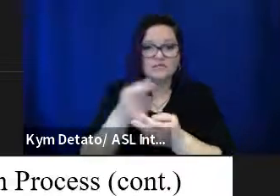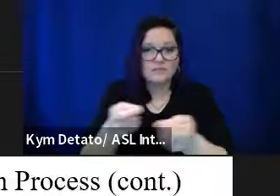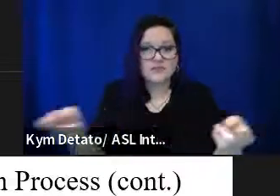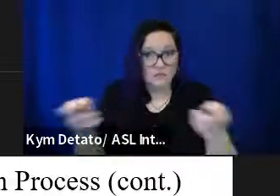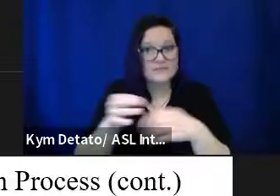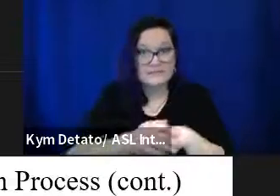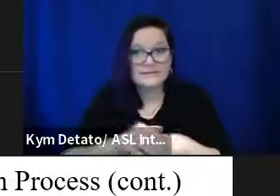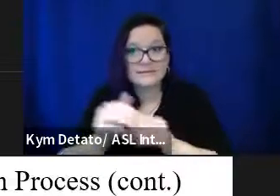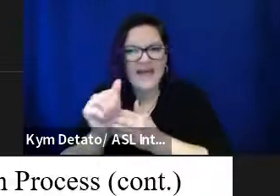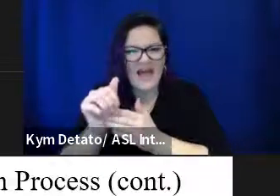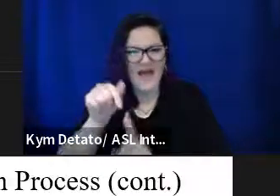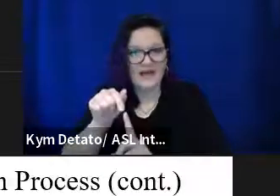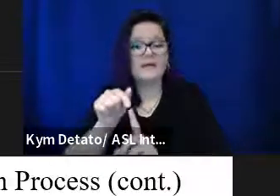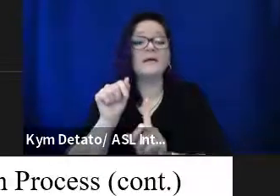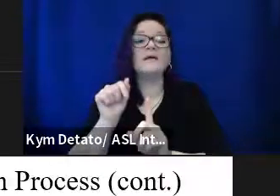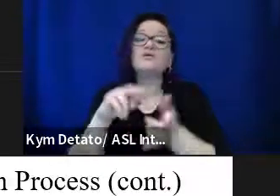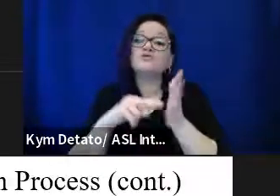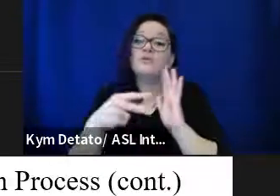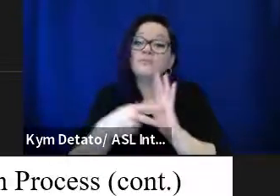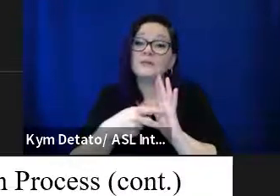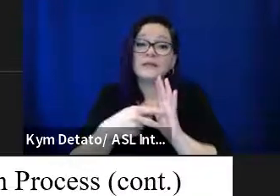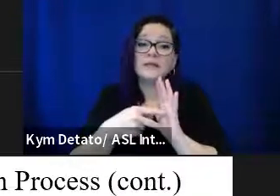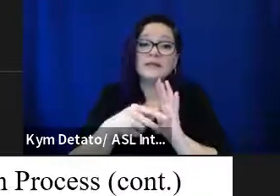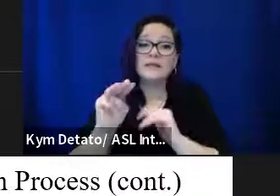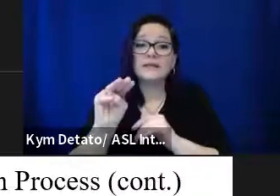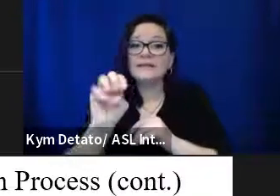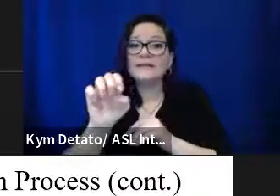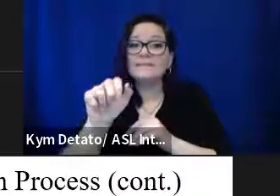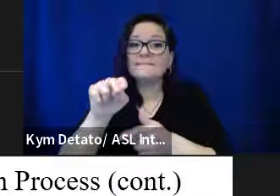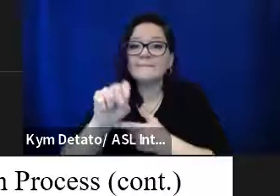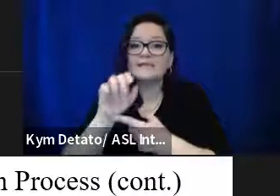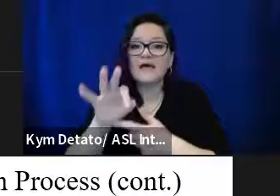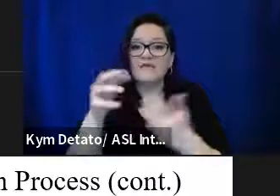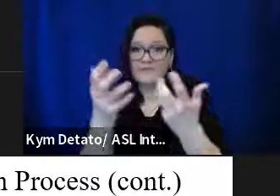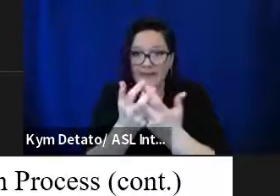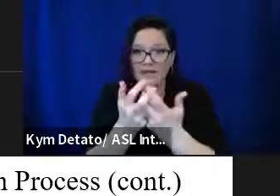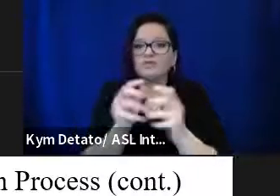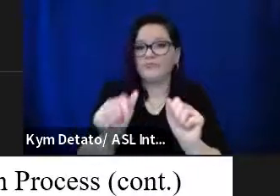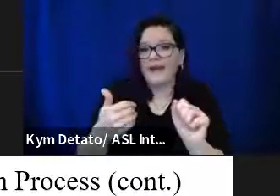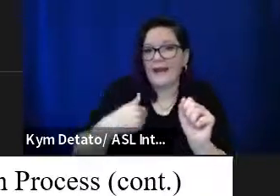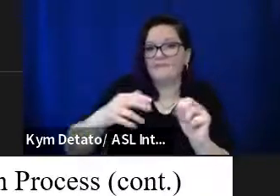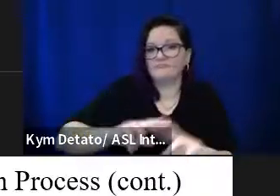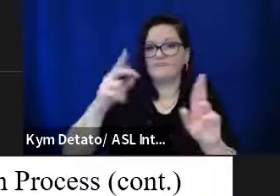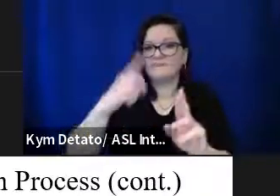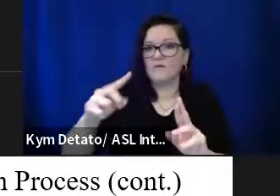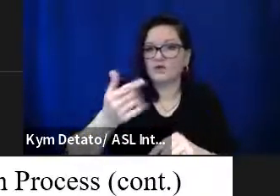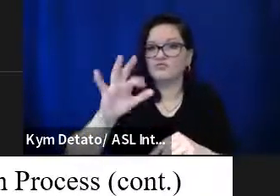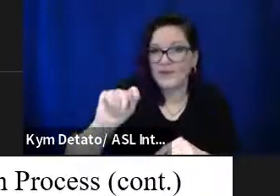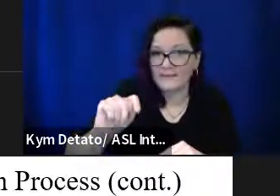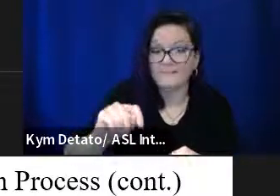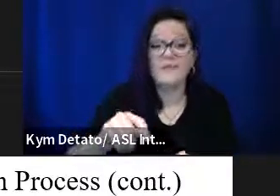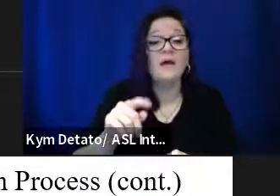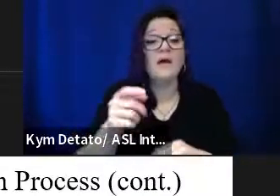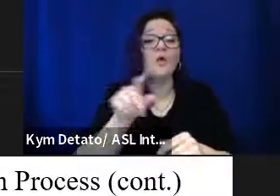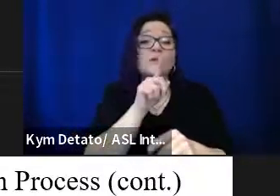so that you could give the means of match to be able to apply for this grant. And then this is a really important